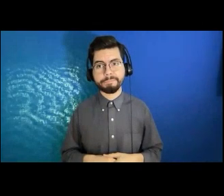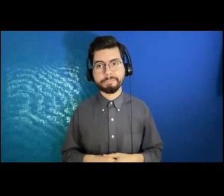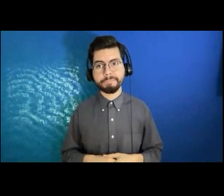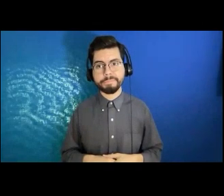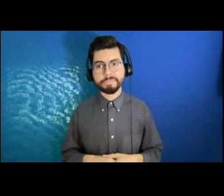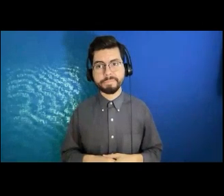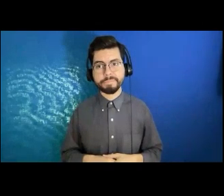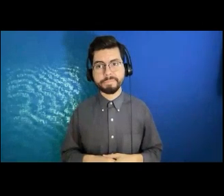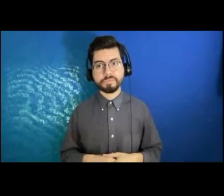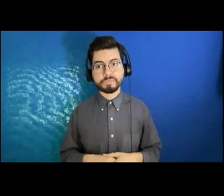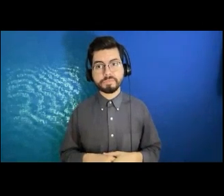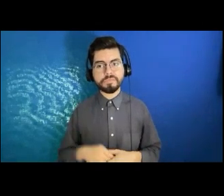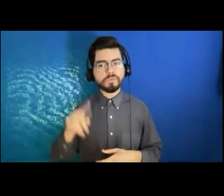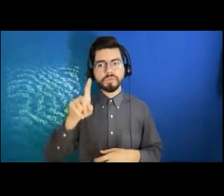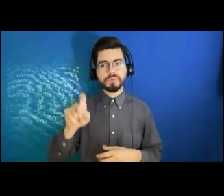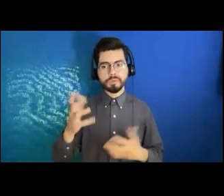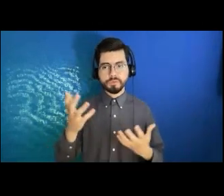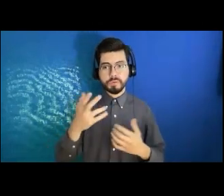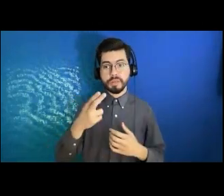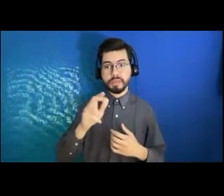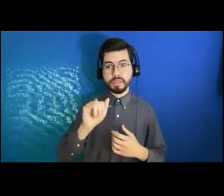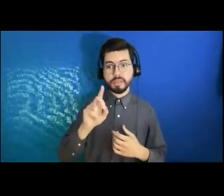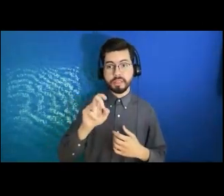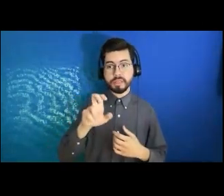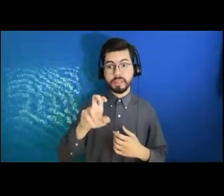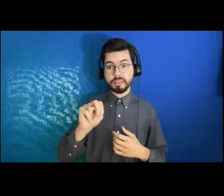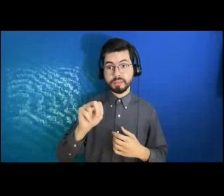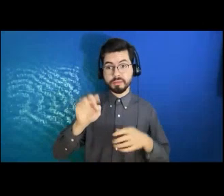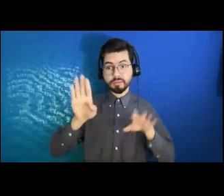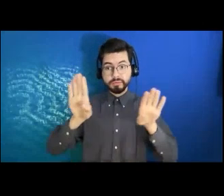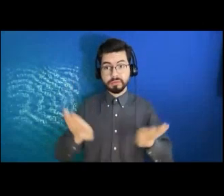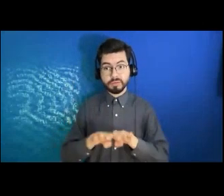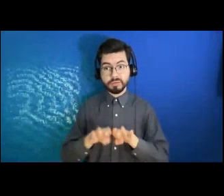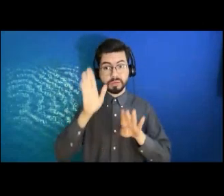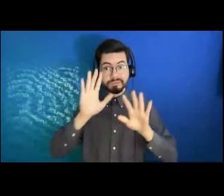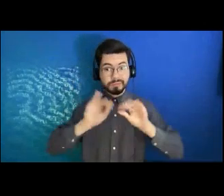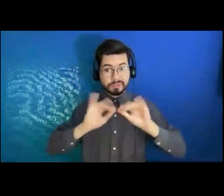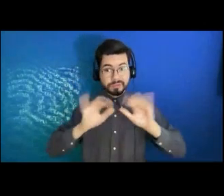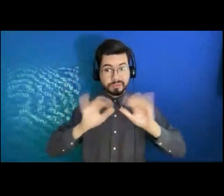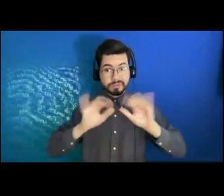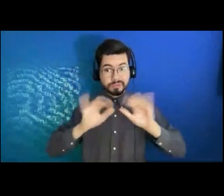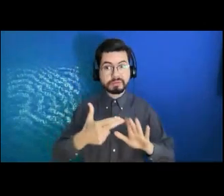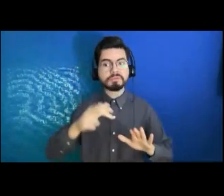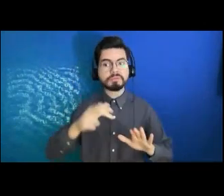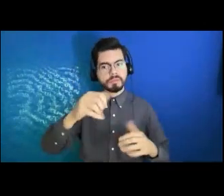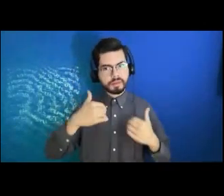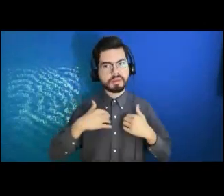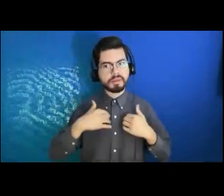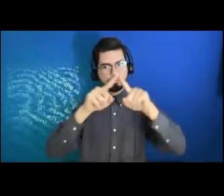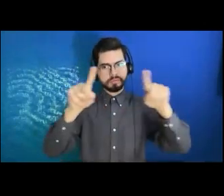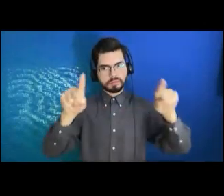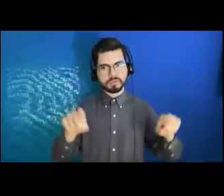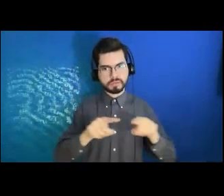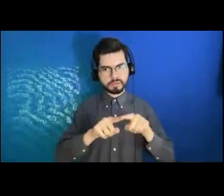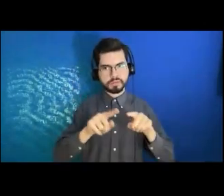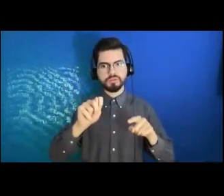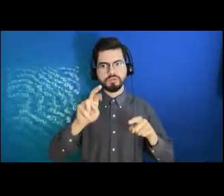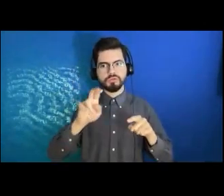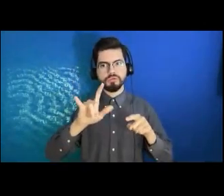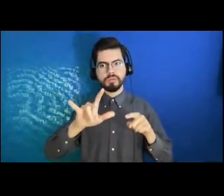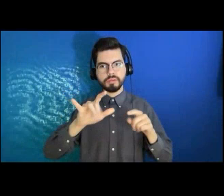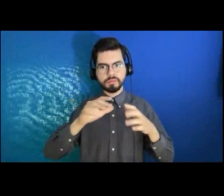The question is, will the Hayden Valley BMA be clearly marked? Yeah, we're gonna have signs at the trailhead and along the road, but probably 100